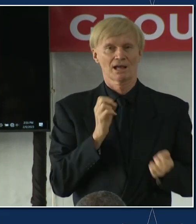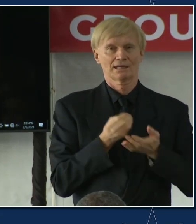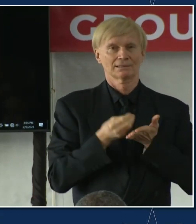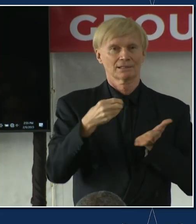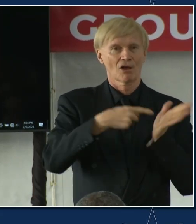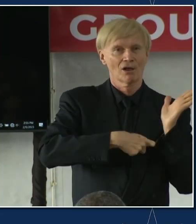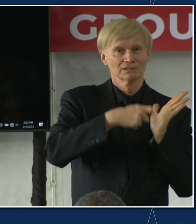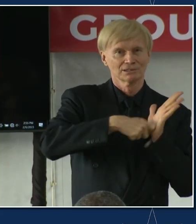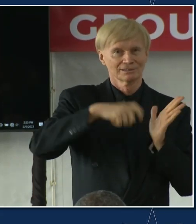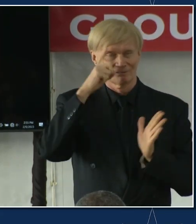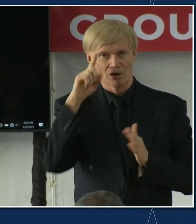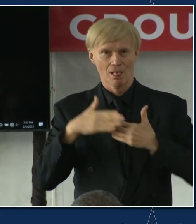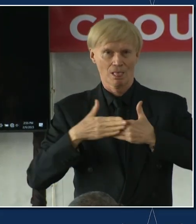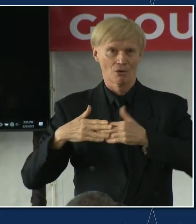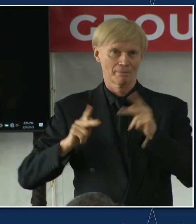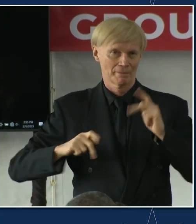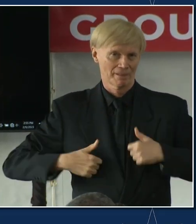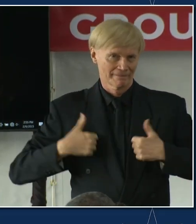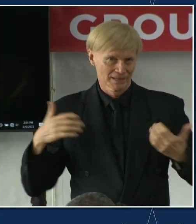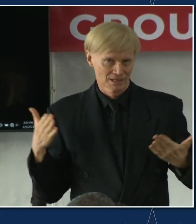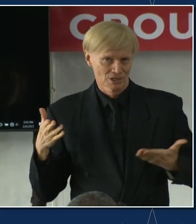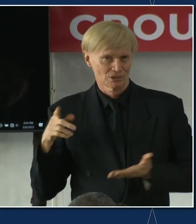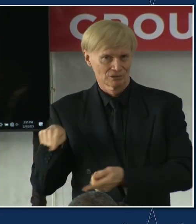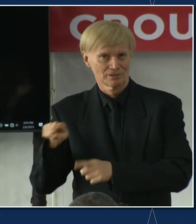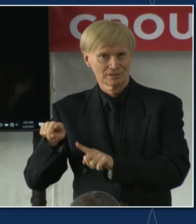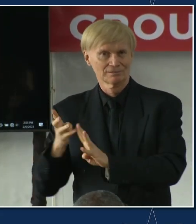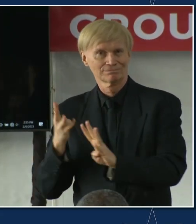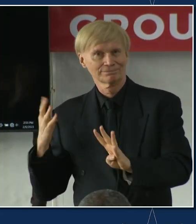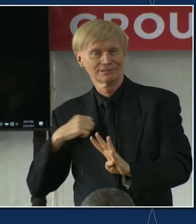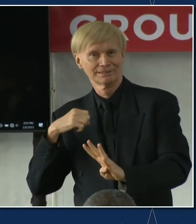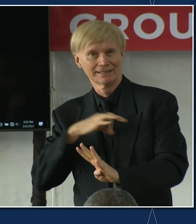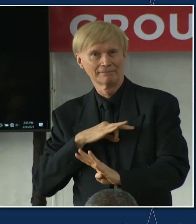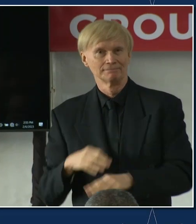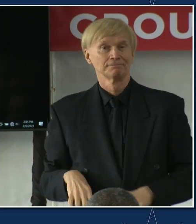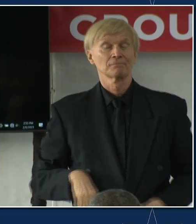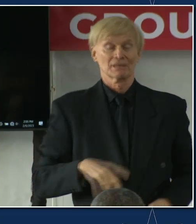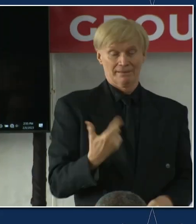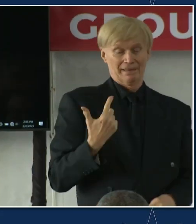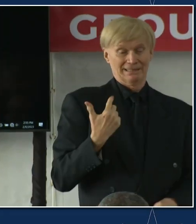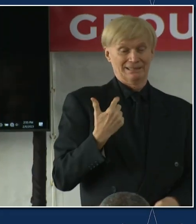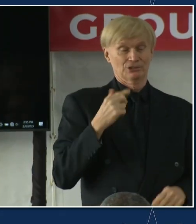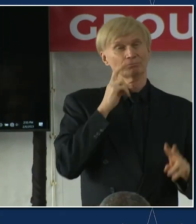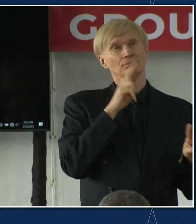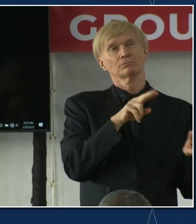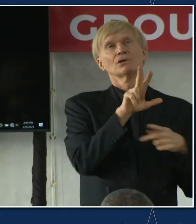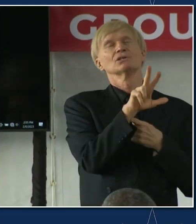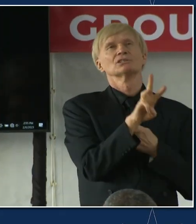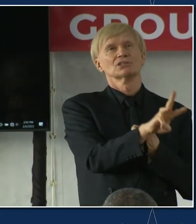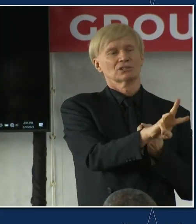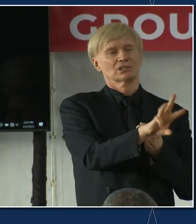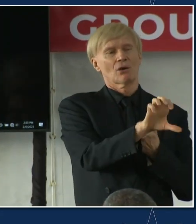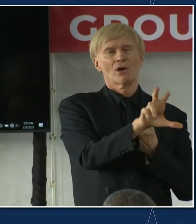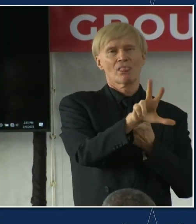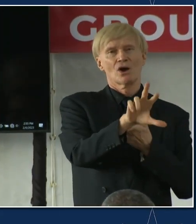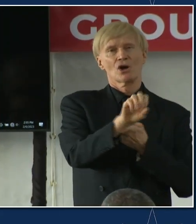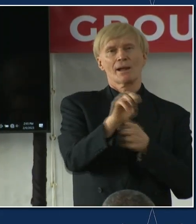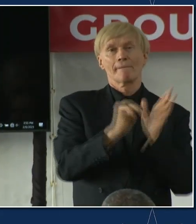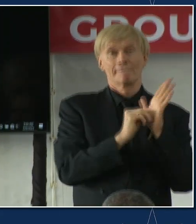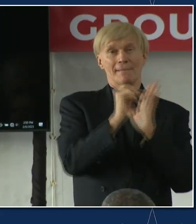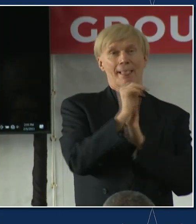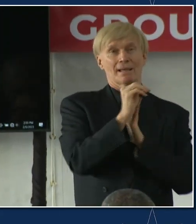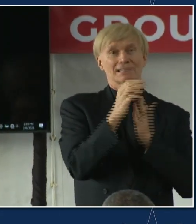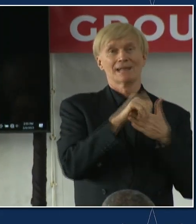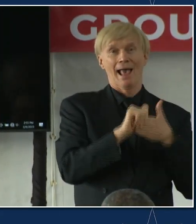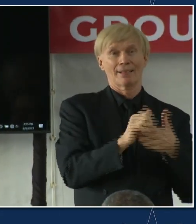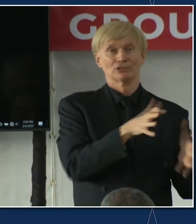and services. As has been mentioned, the projected revenue from last year was $630 million. We are